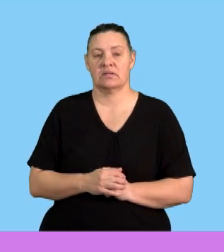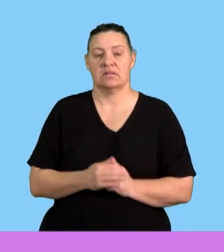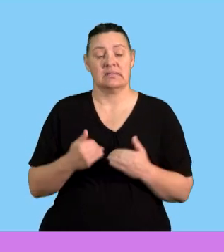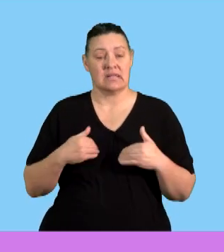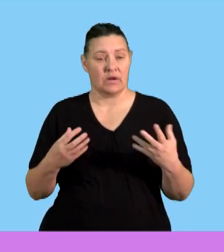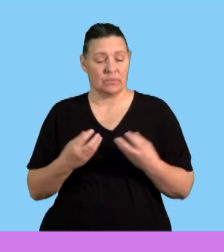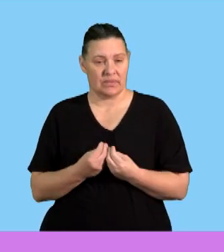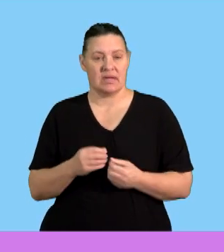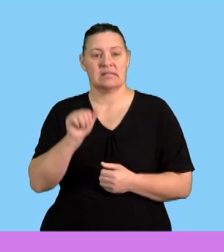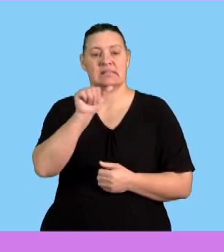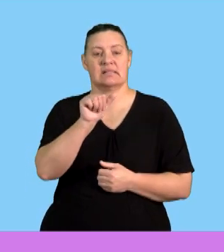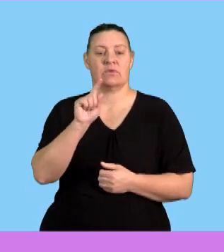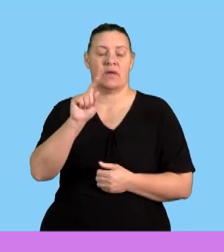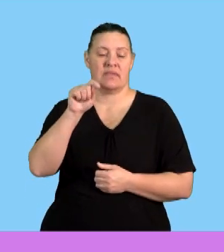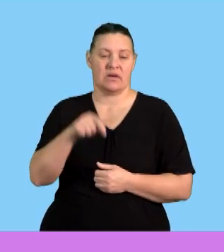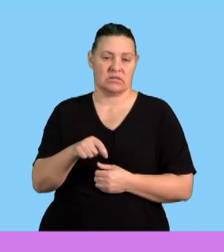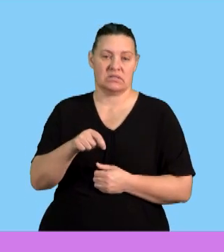is he is starting with the